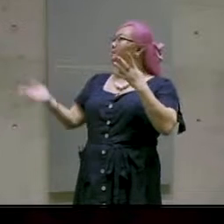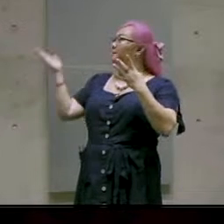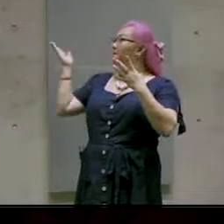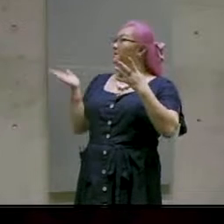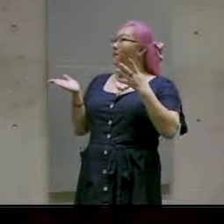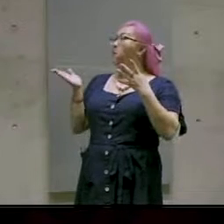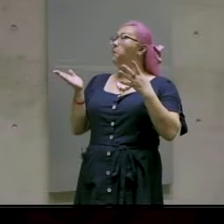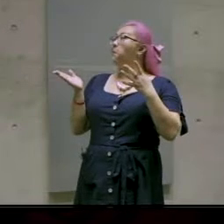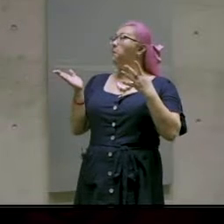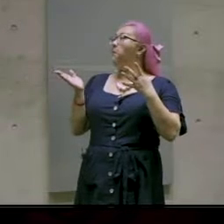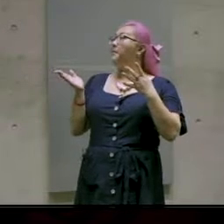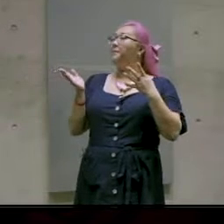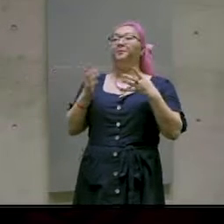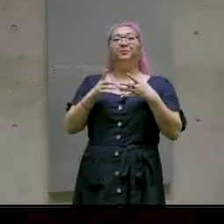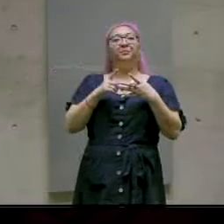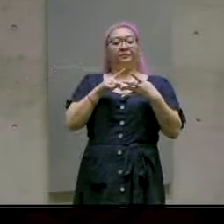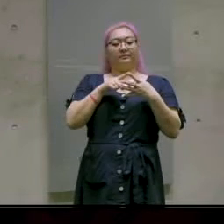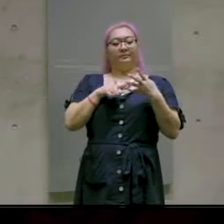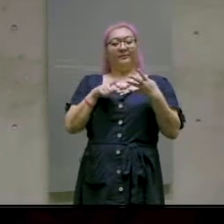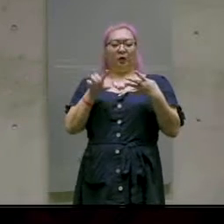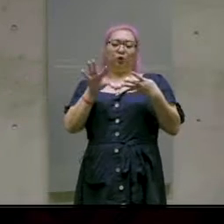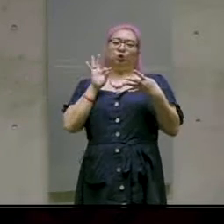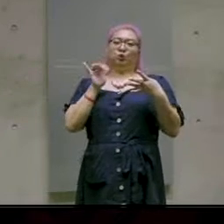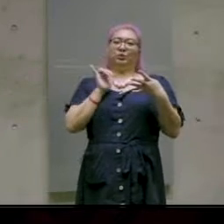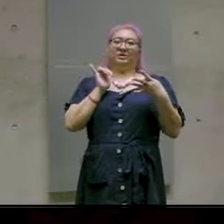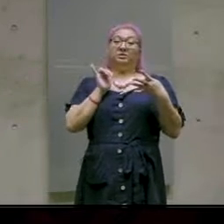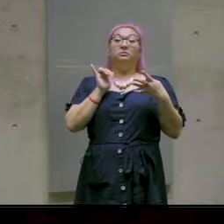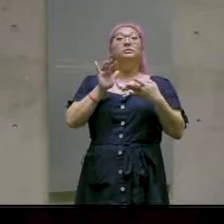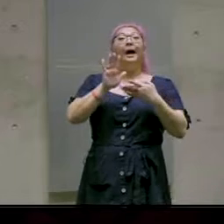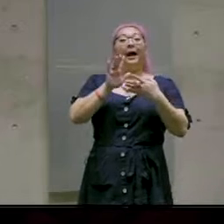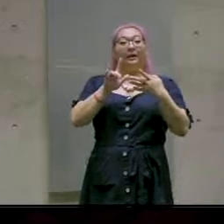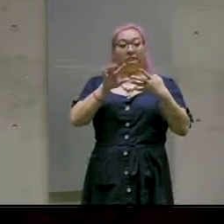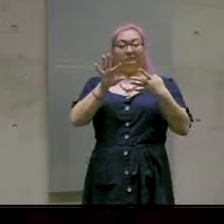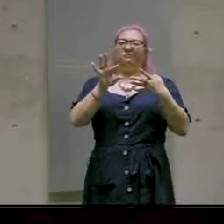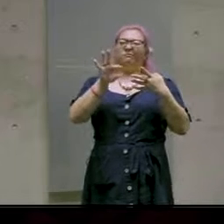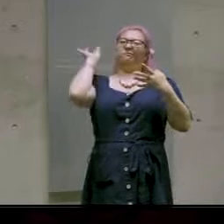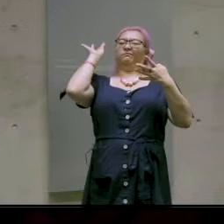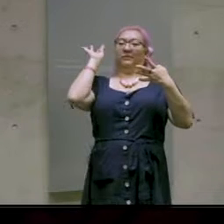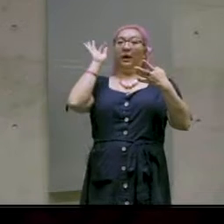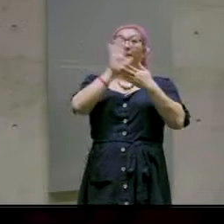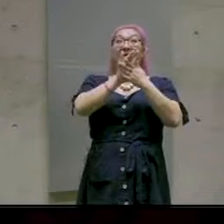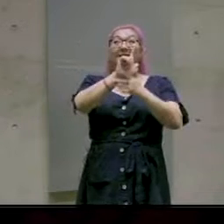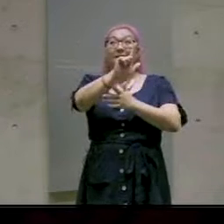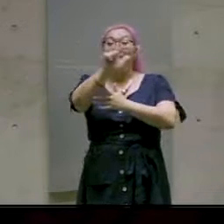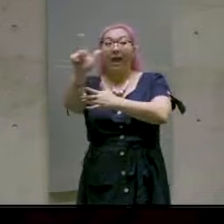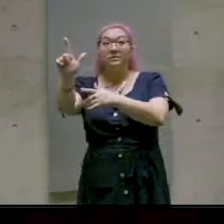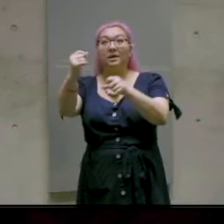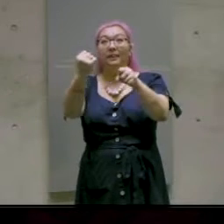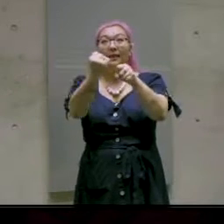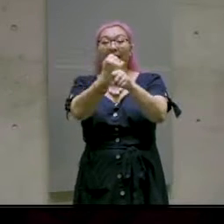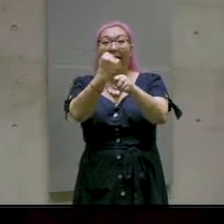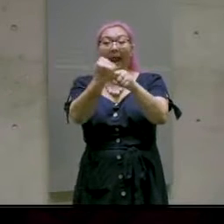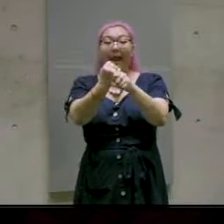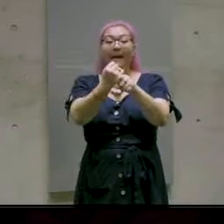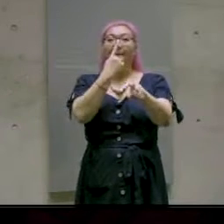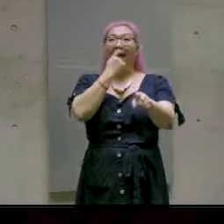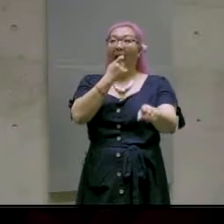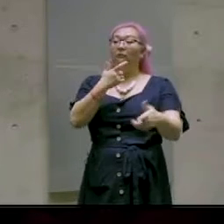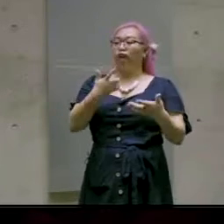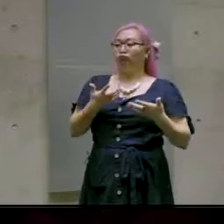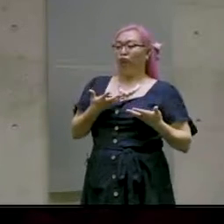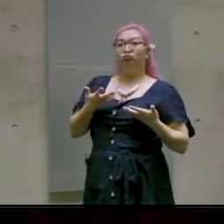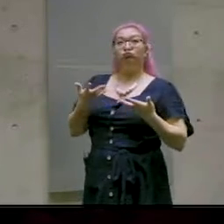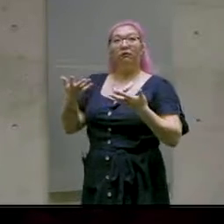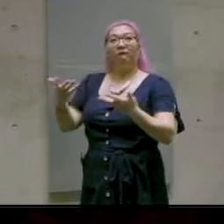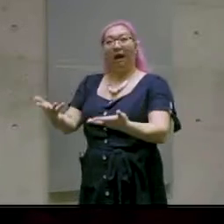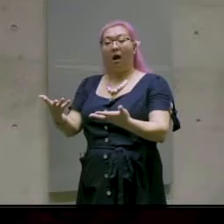things. One, it signals to the game to gate options based on this choice. So players who haven't opted into kind of romantic or